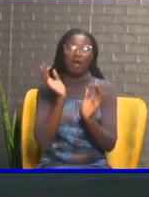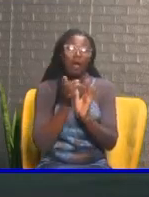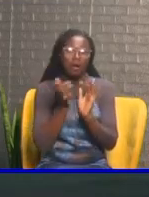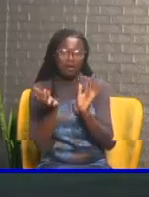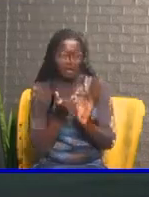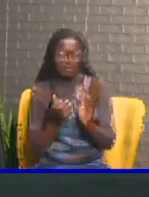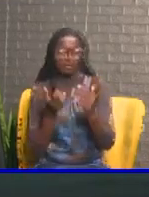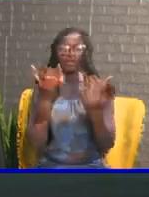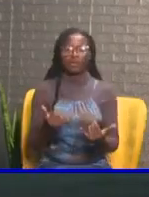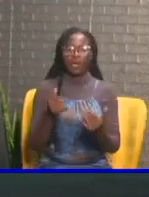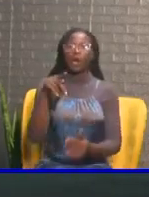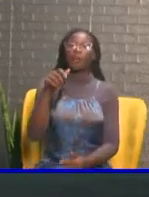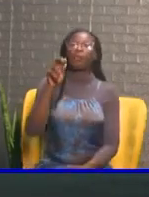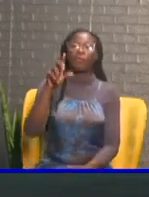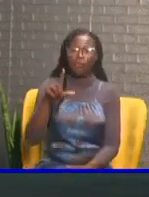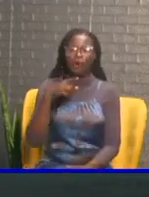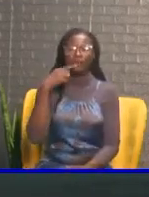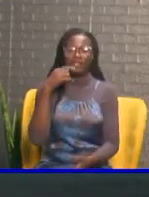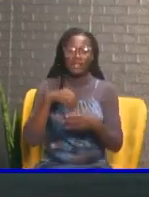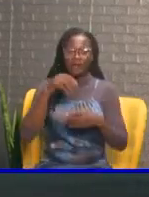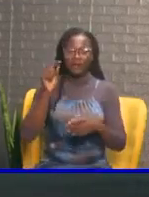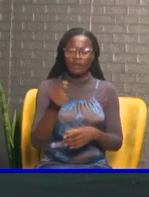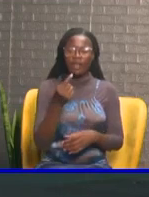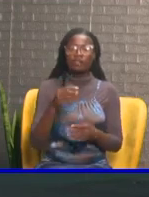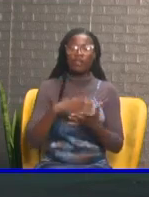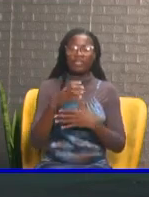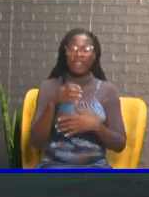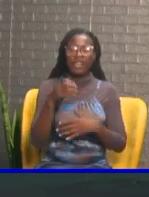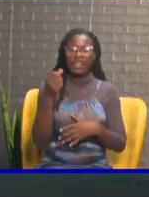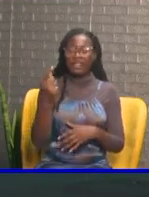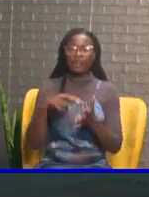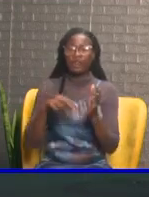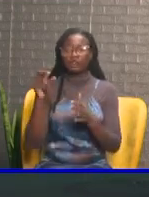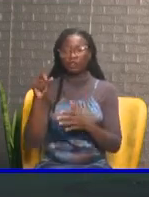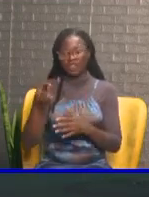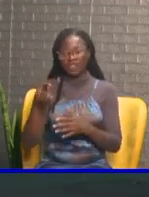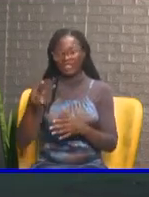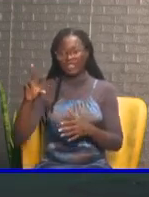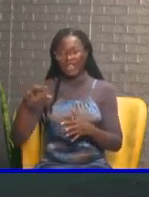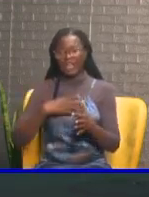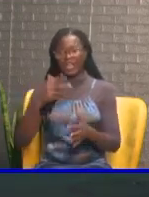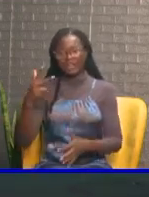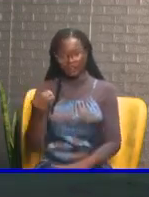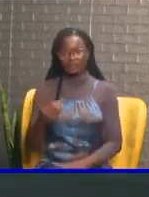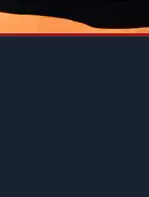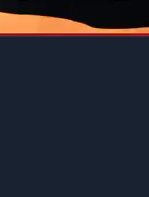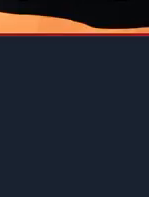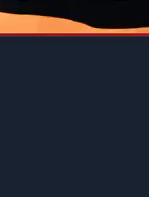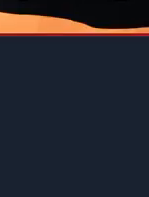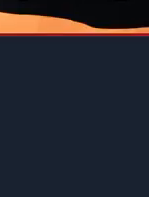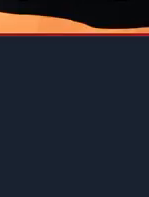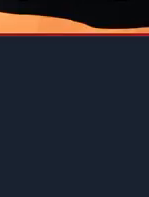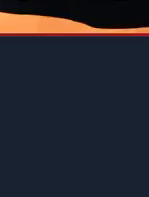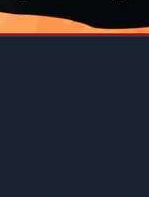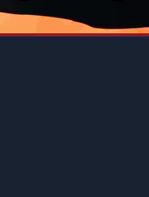Now, Paul said in 1 Corinthians chapter 11, verse 29 and verse 30, he said, for